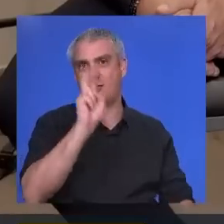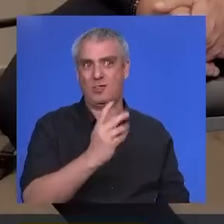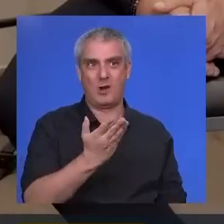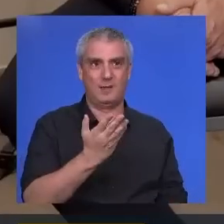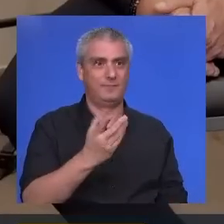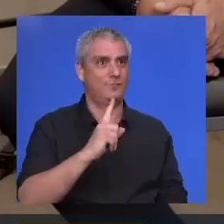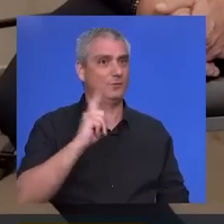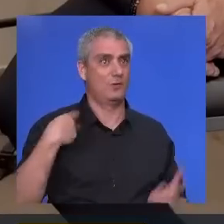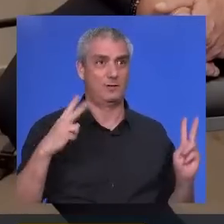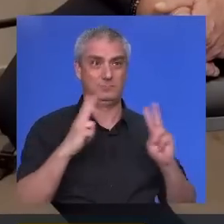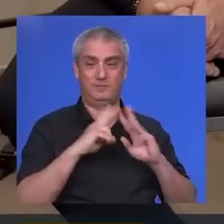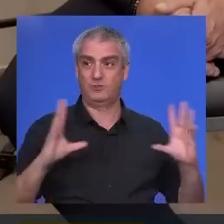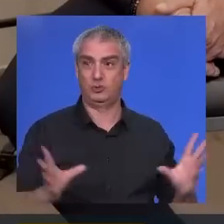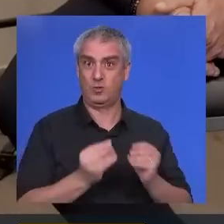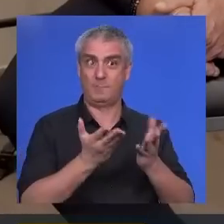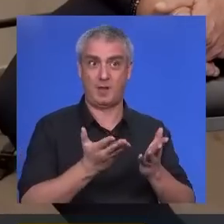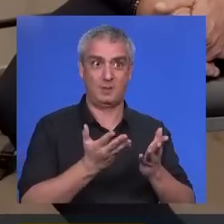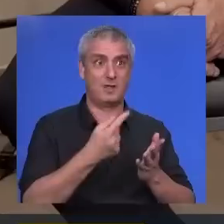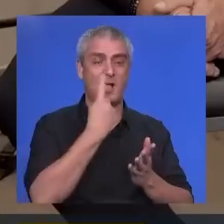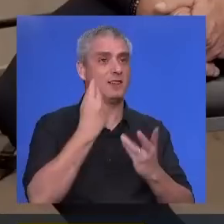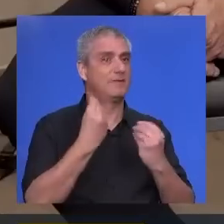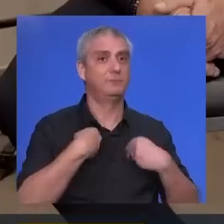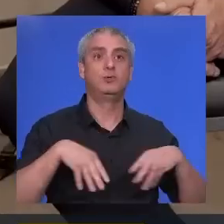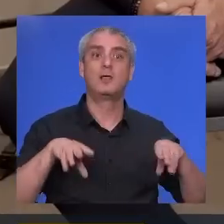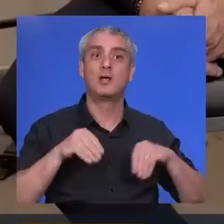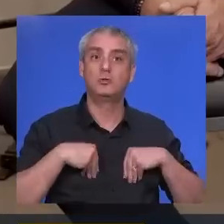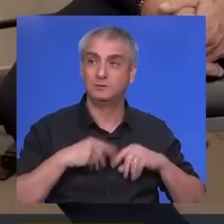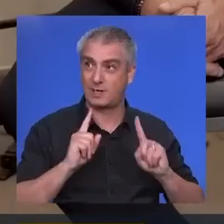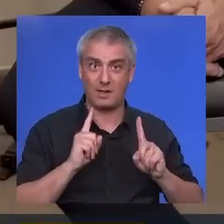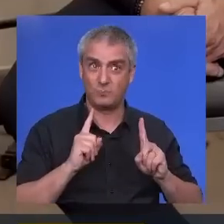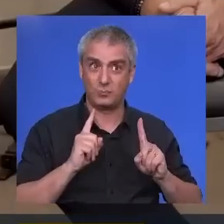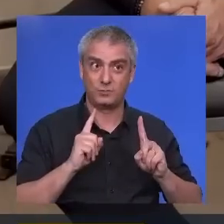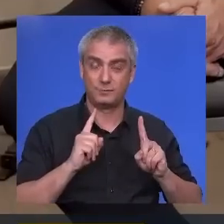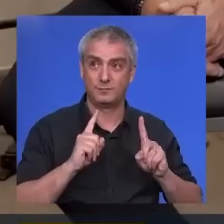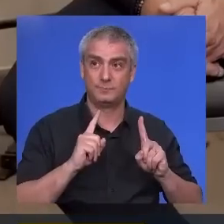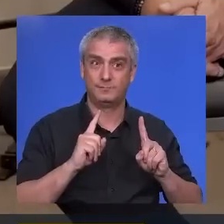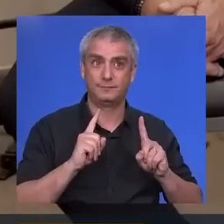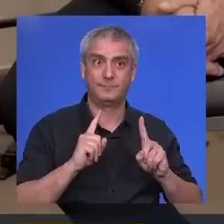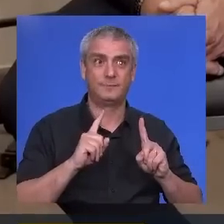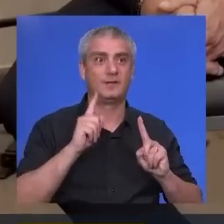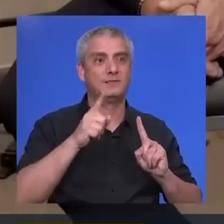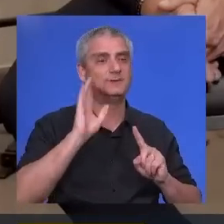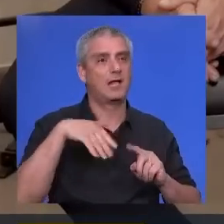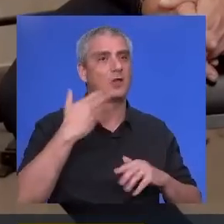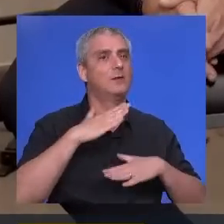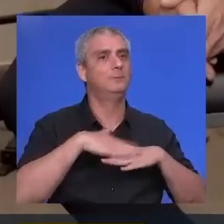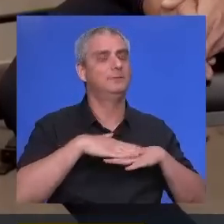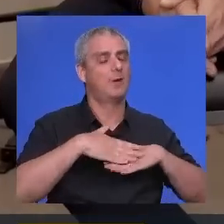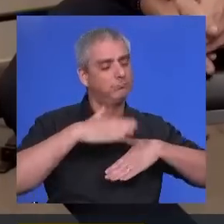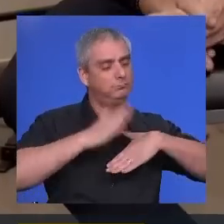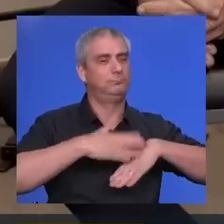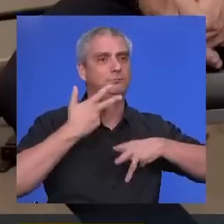together. But one of the common beliefs that we all shared was that this needed to be a